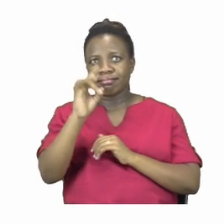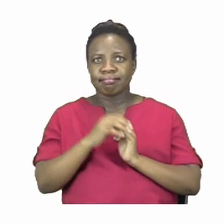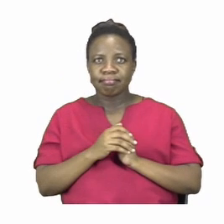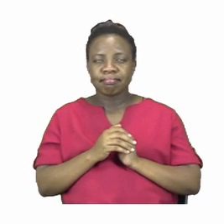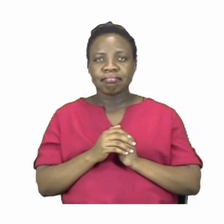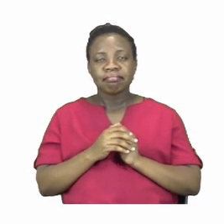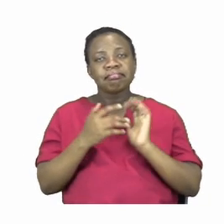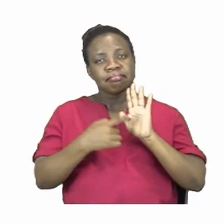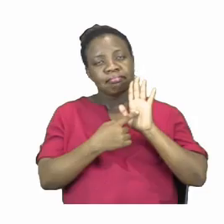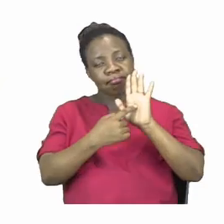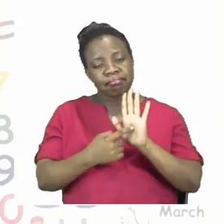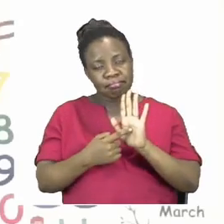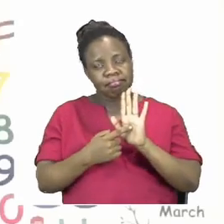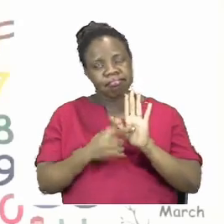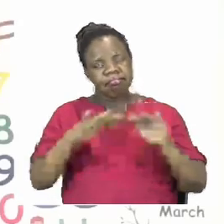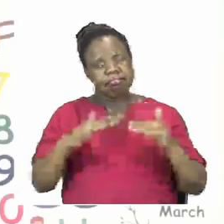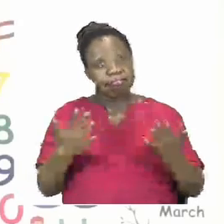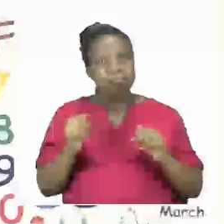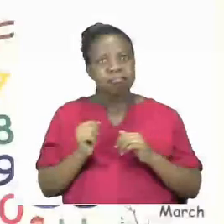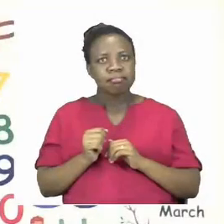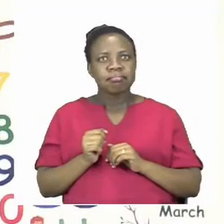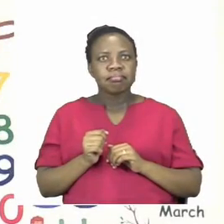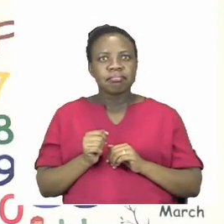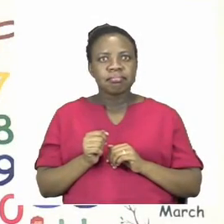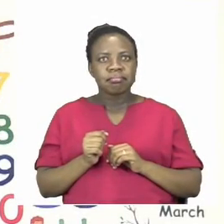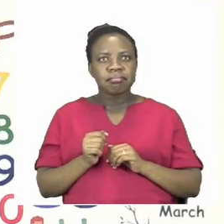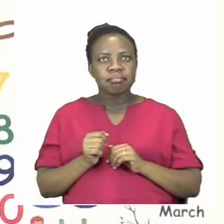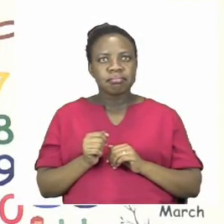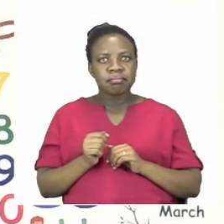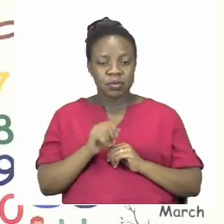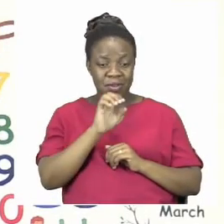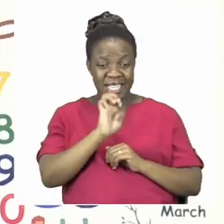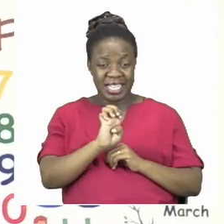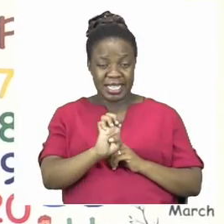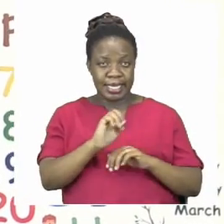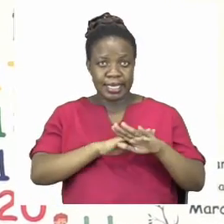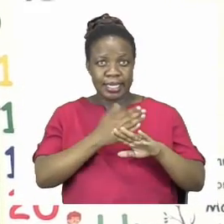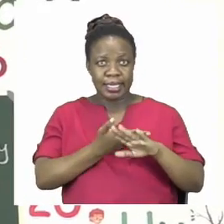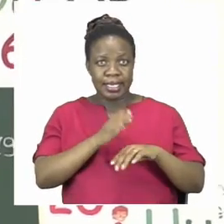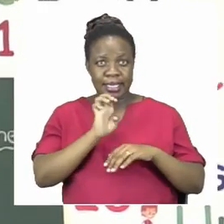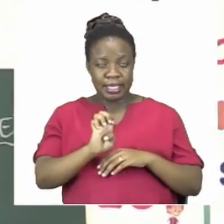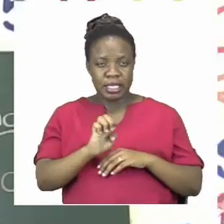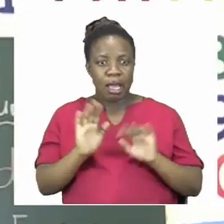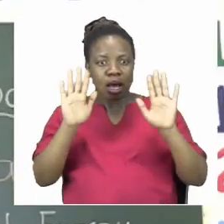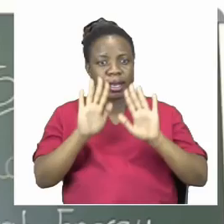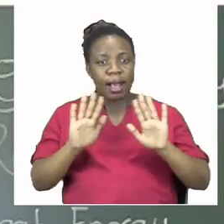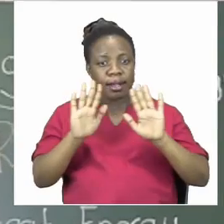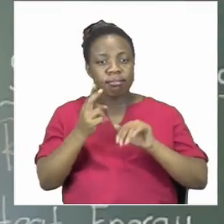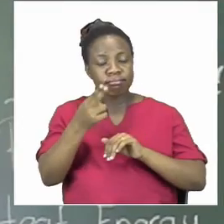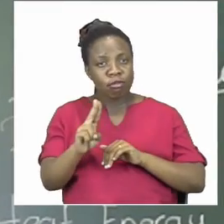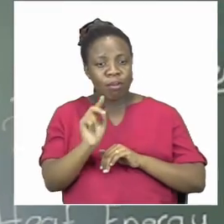take a look and see what it looks like. For E, I did not color, but I did put the sticks. As you